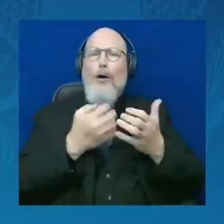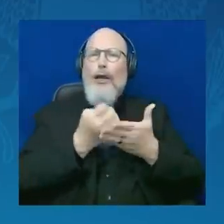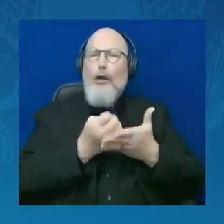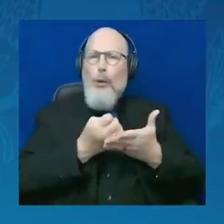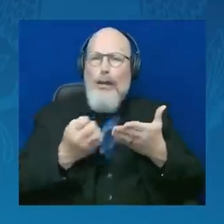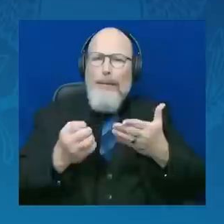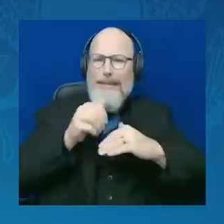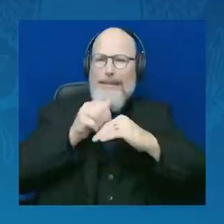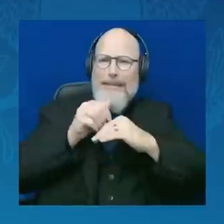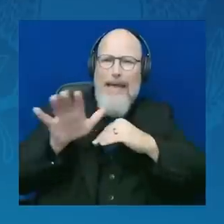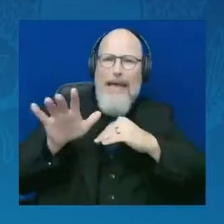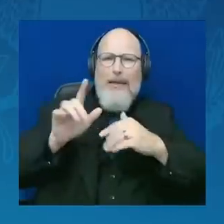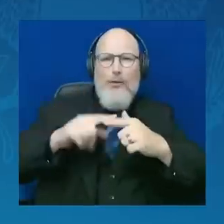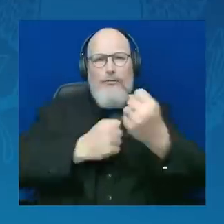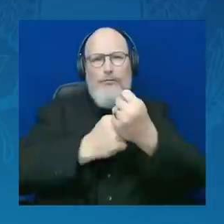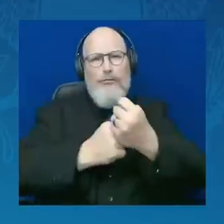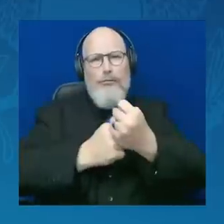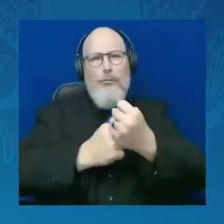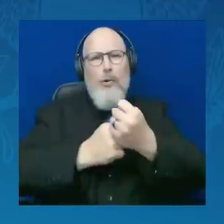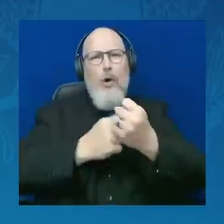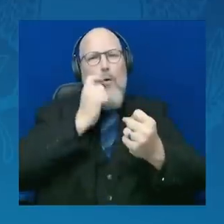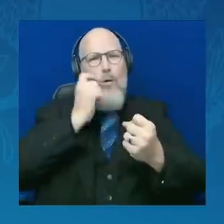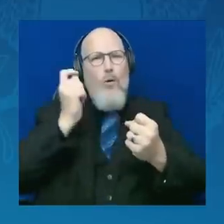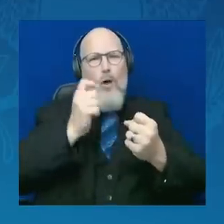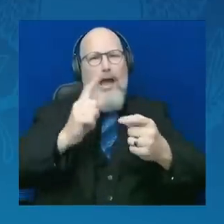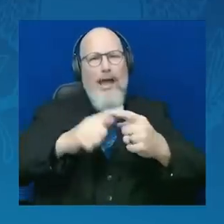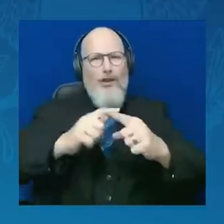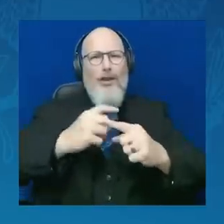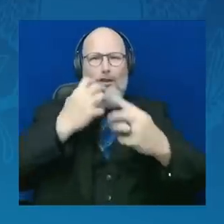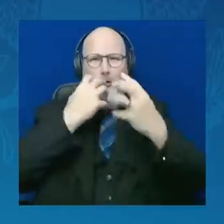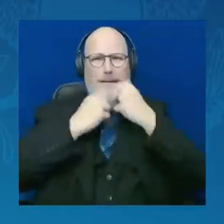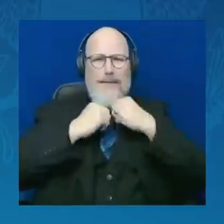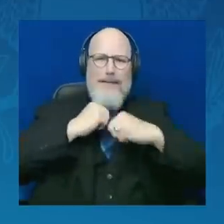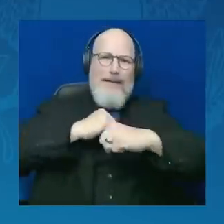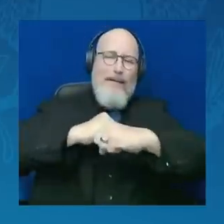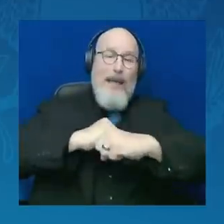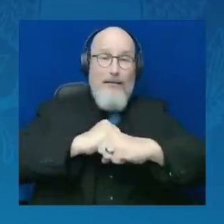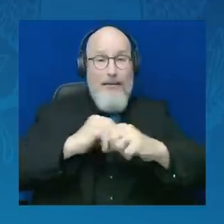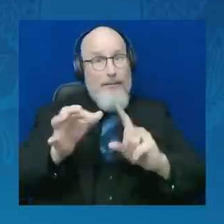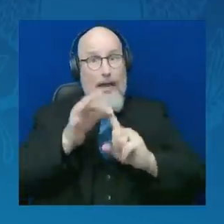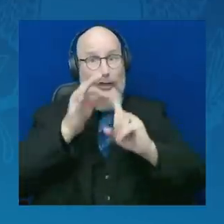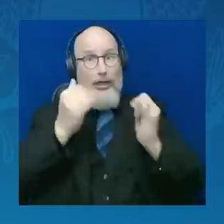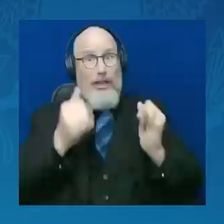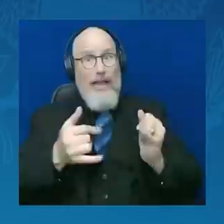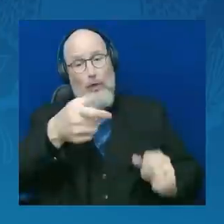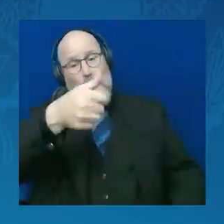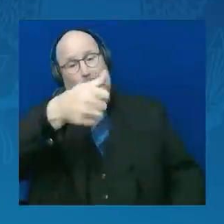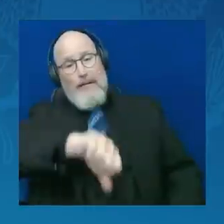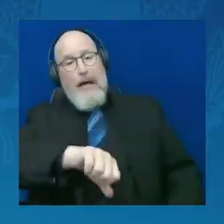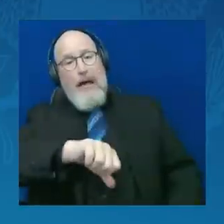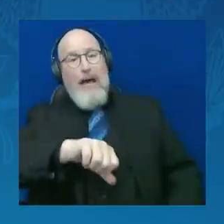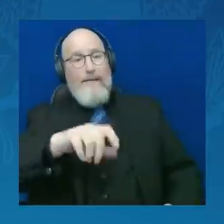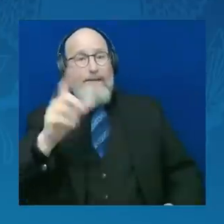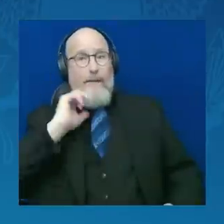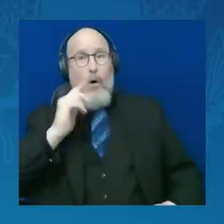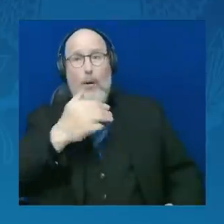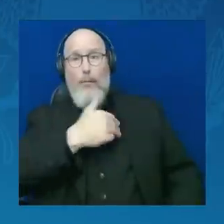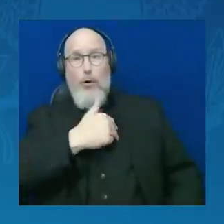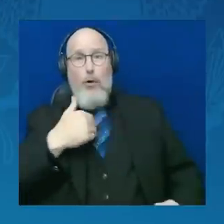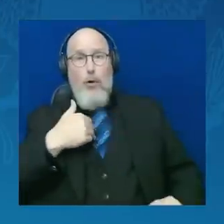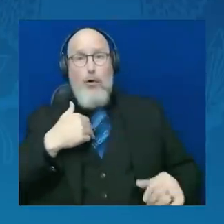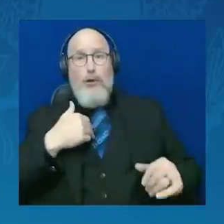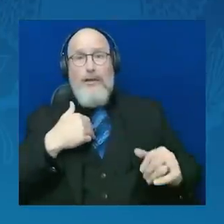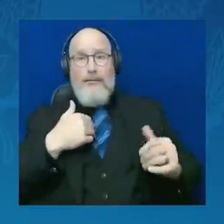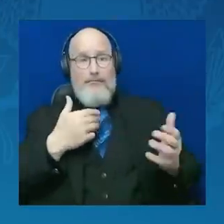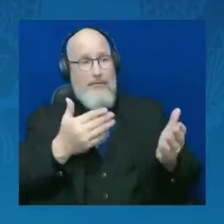itself, especially now that you have declined Poland's offer on jets? Can you give us some specifics